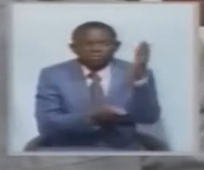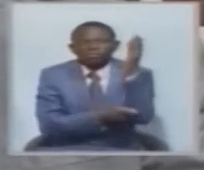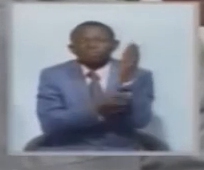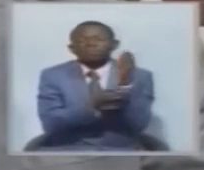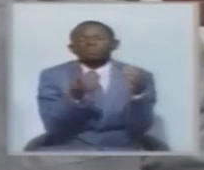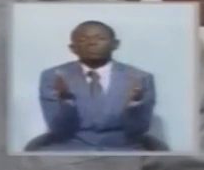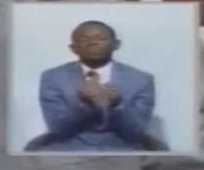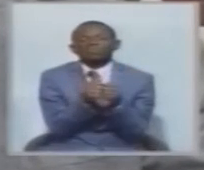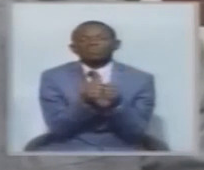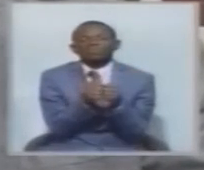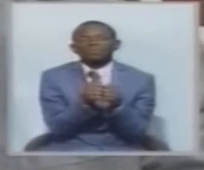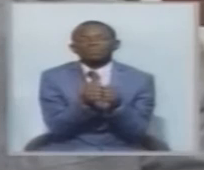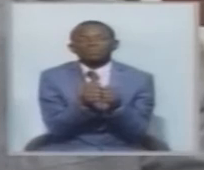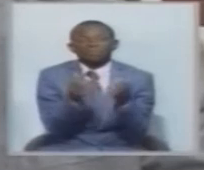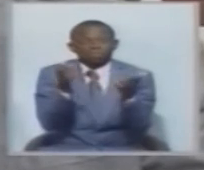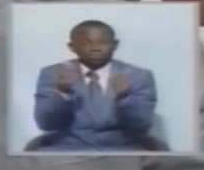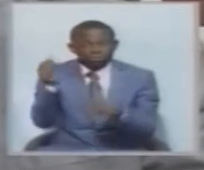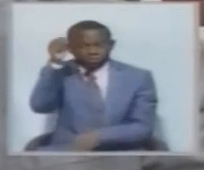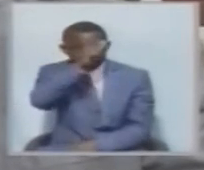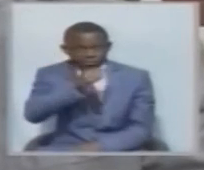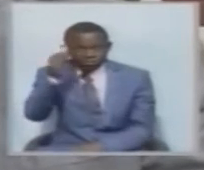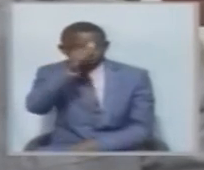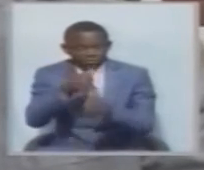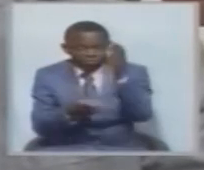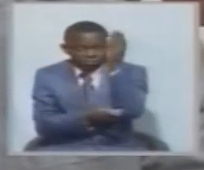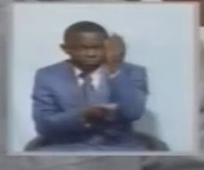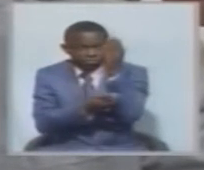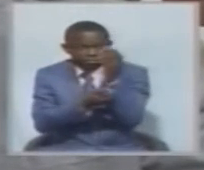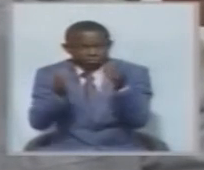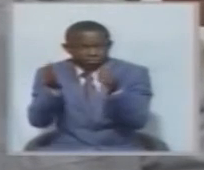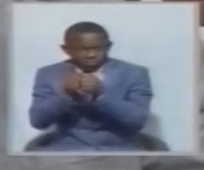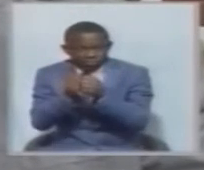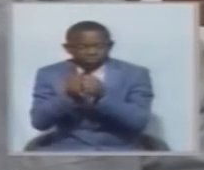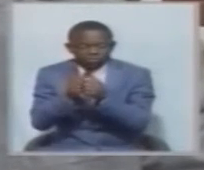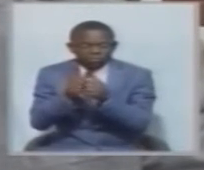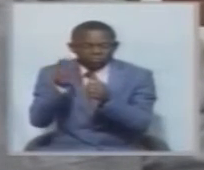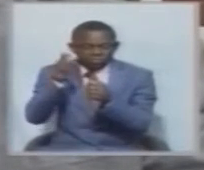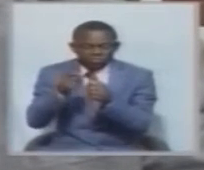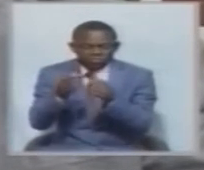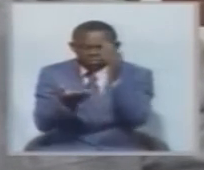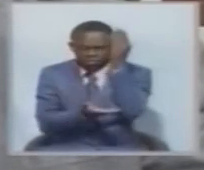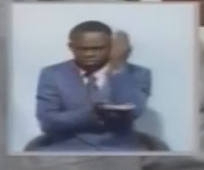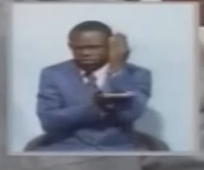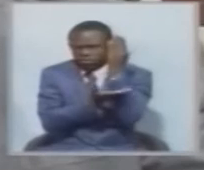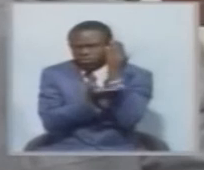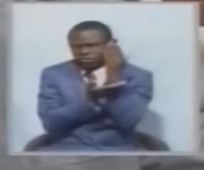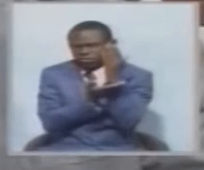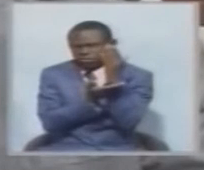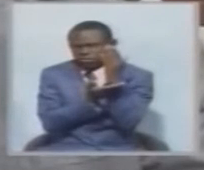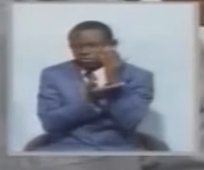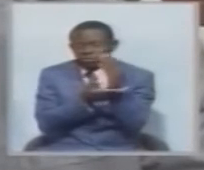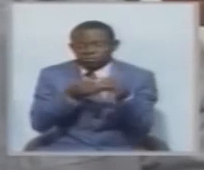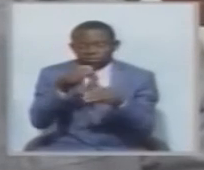Bank can improve its capital base. I think that's the future. So going forward with increased